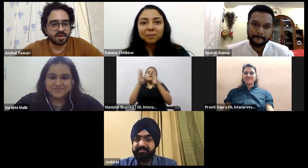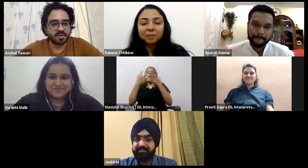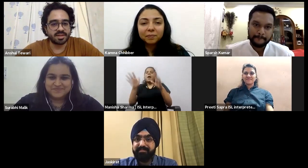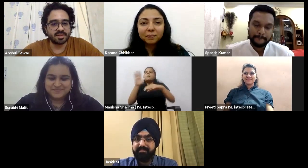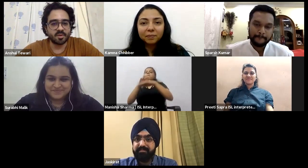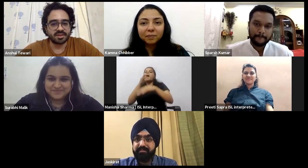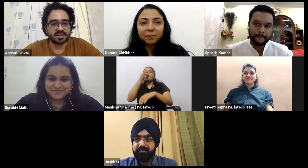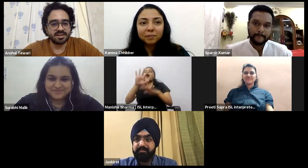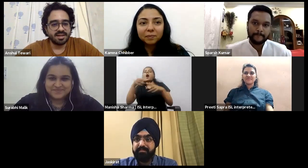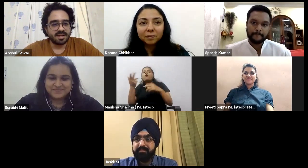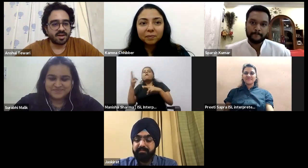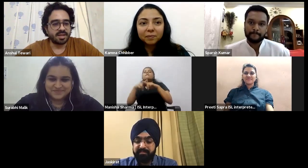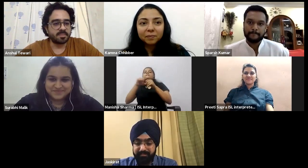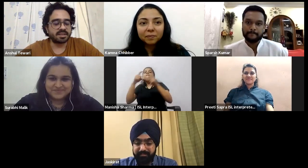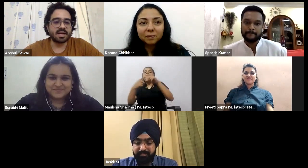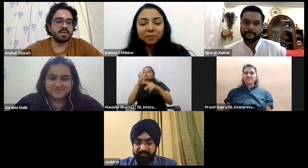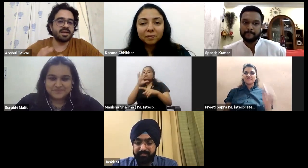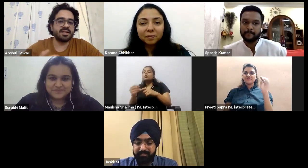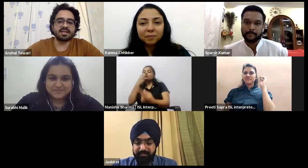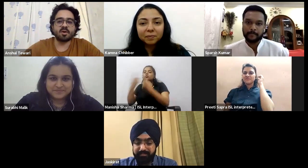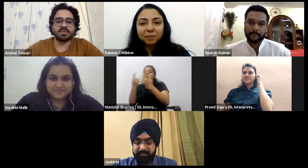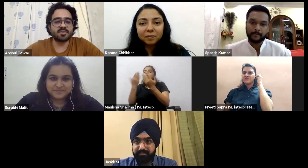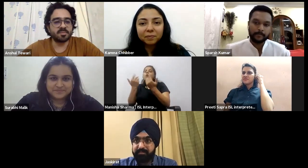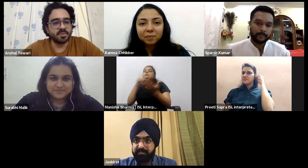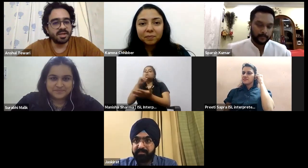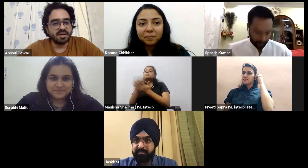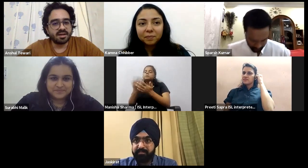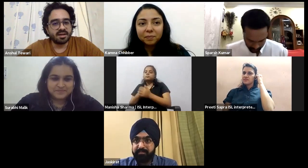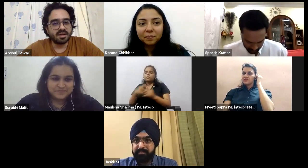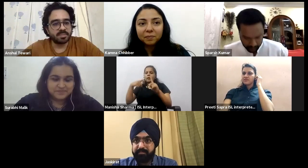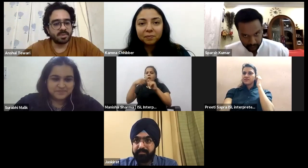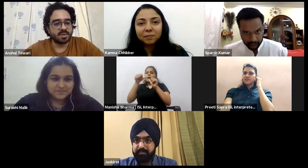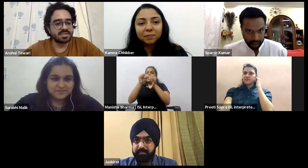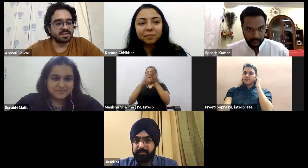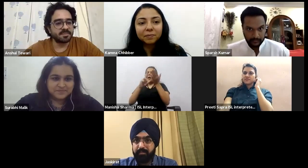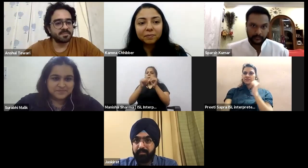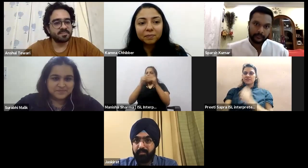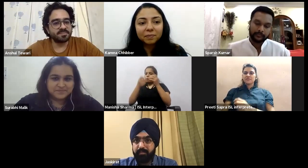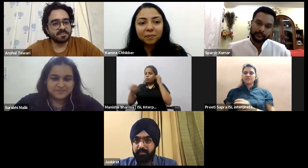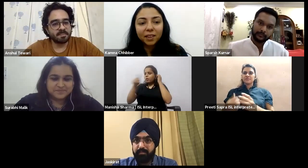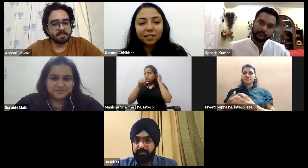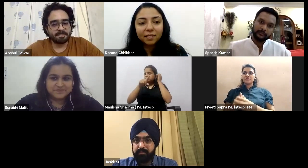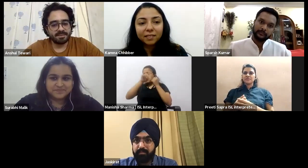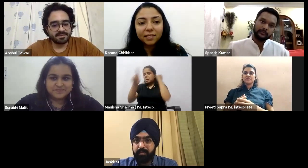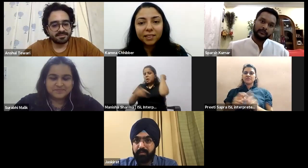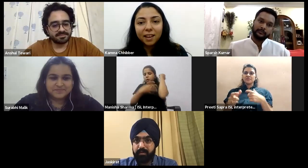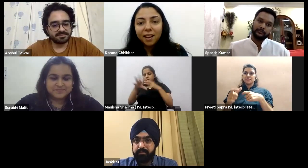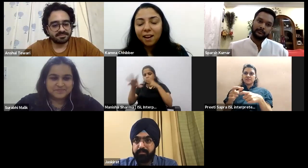you about how they can go on that, get on that path. Kamna, any last comments from you for the people who are listening?